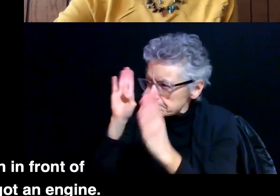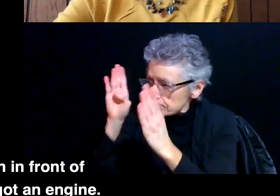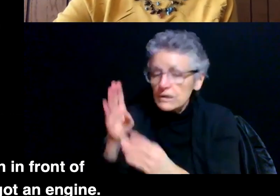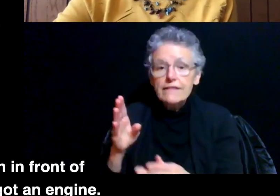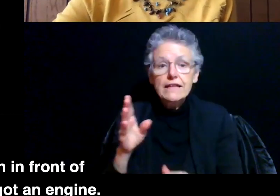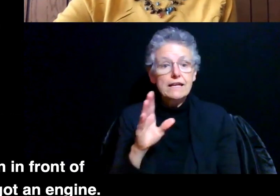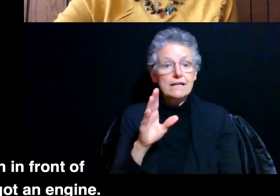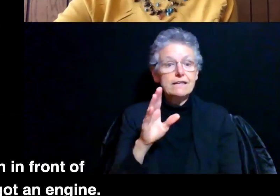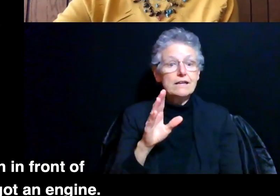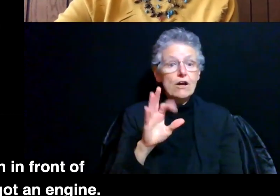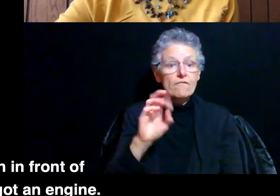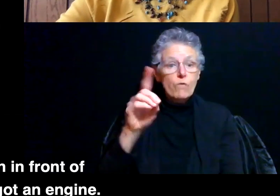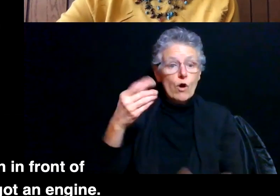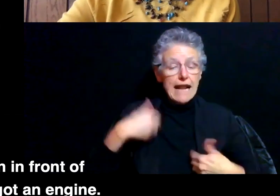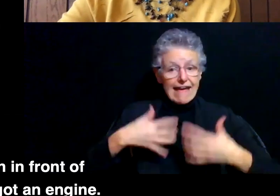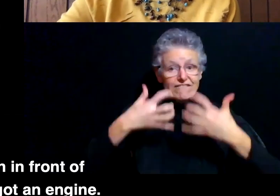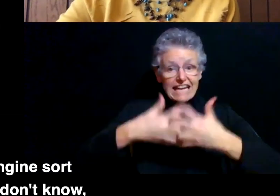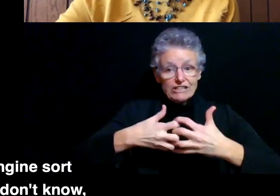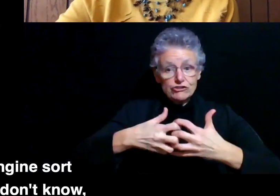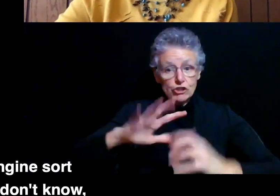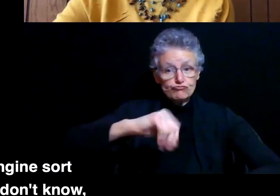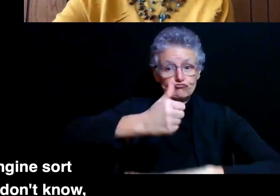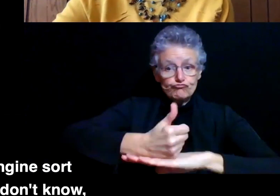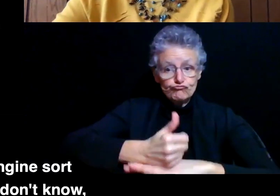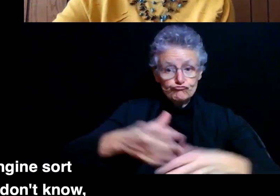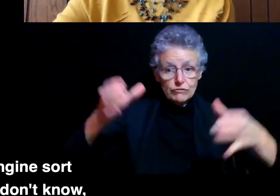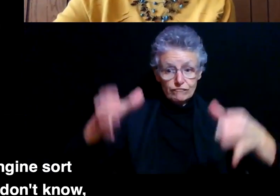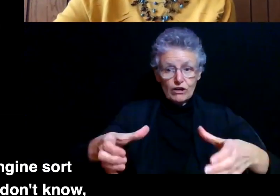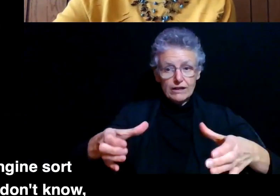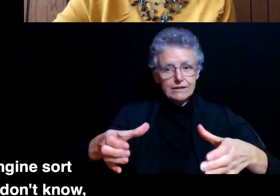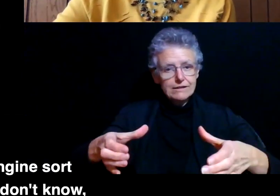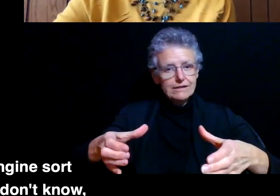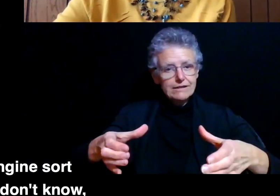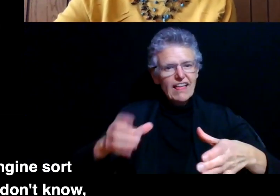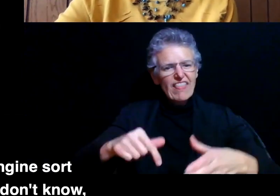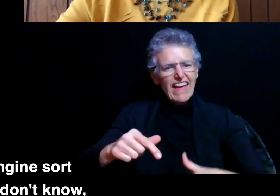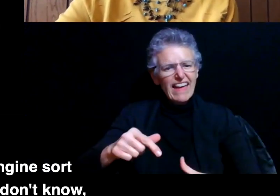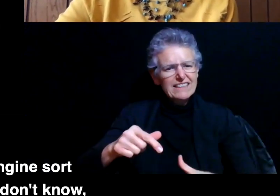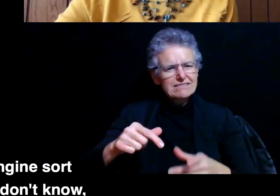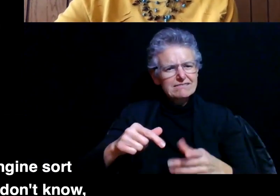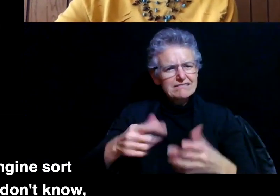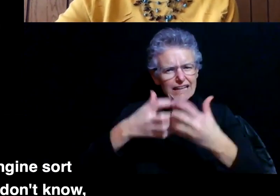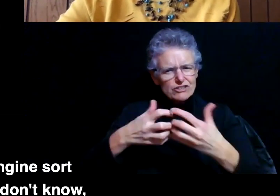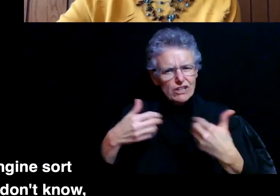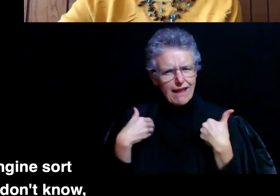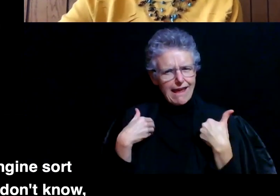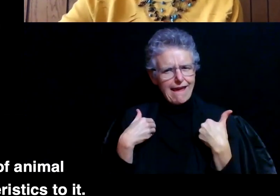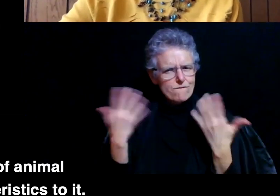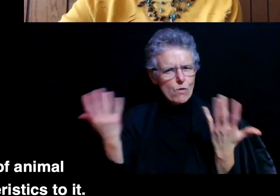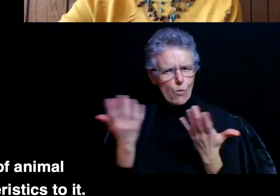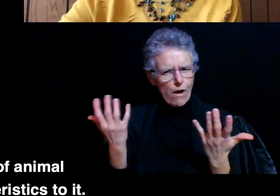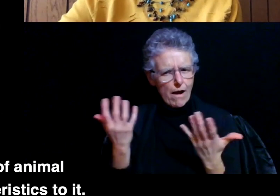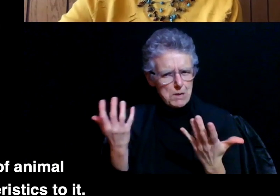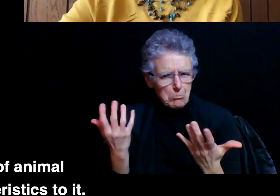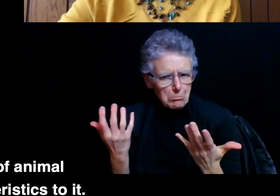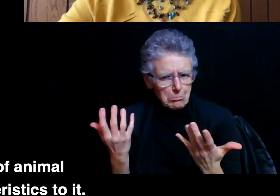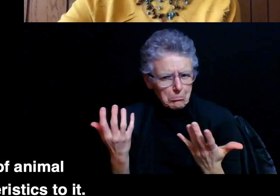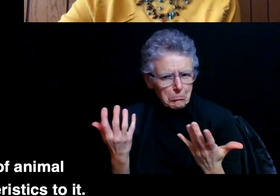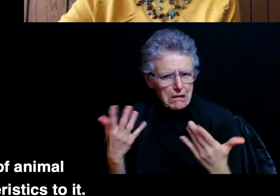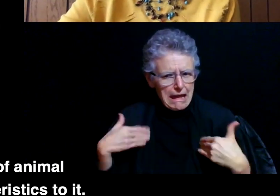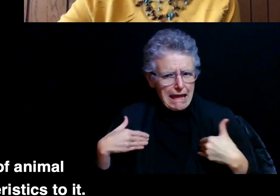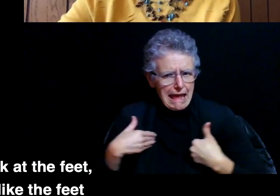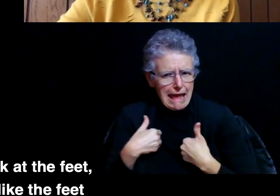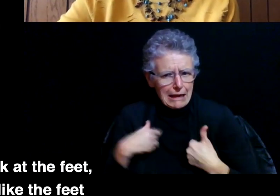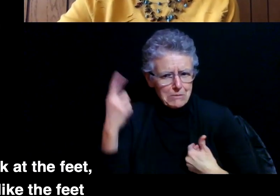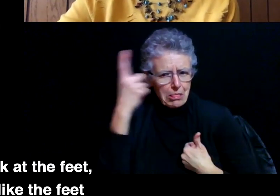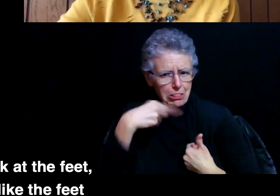got an engine. And this engine sort of has, kind of animal